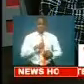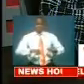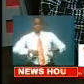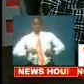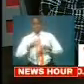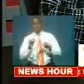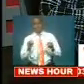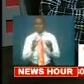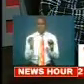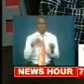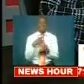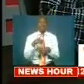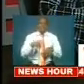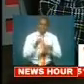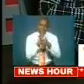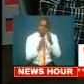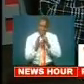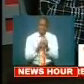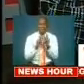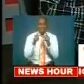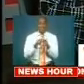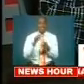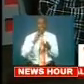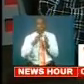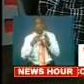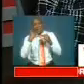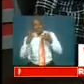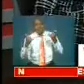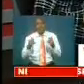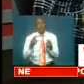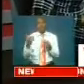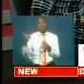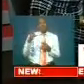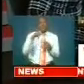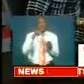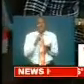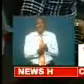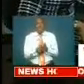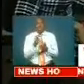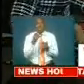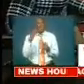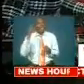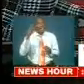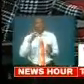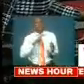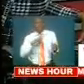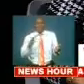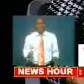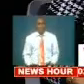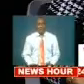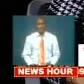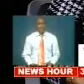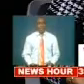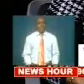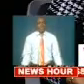hey, you want to talk to me? People come up to me, I still give my number, call me. When you call and say, oh, I just want to say hi to Wiyaala, is she around? My manager